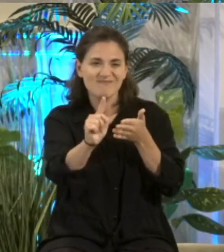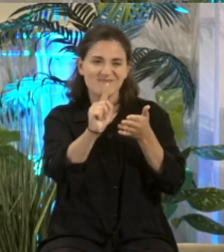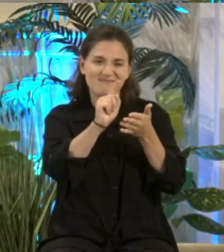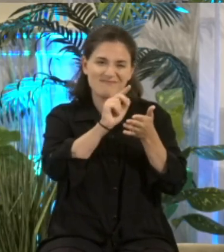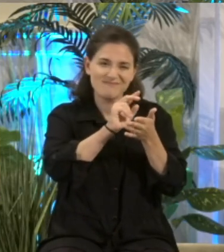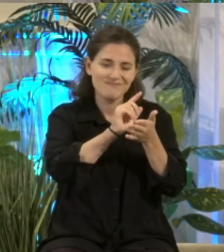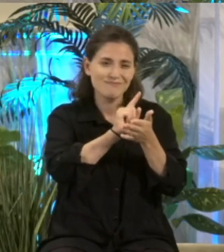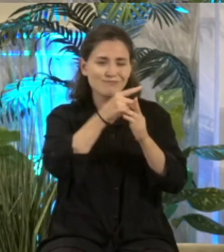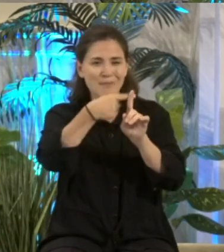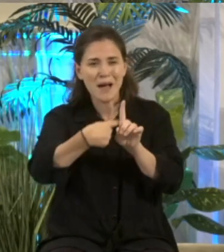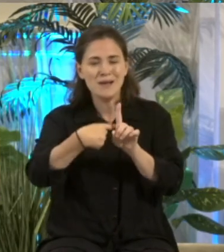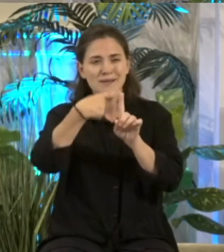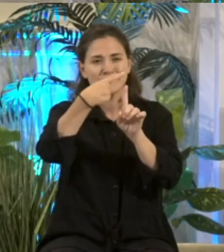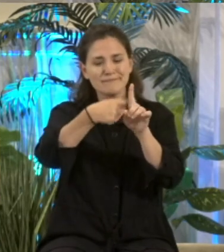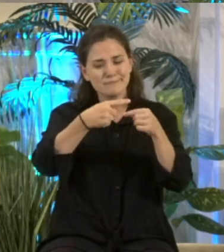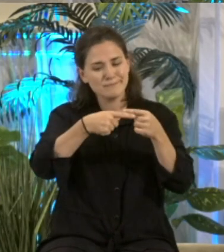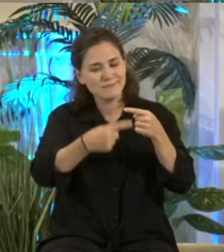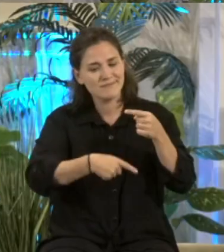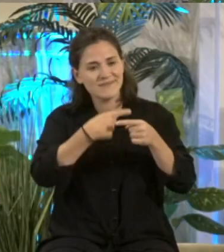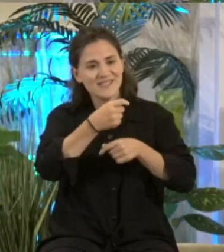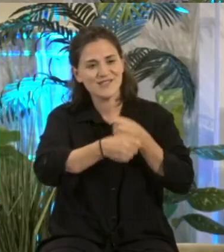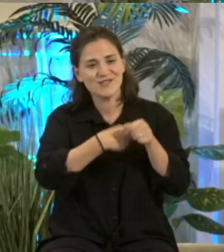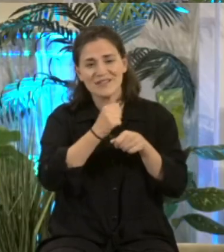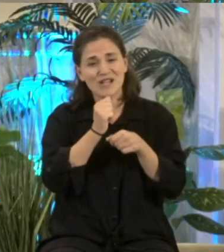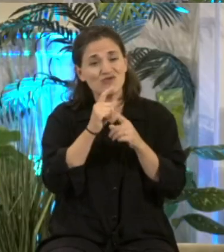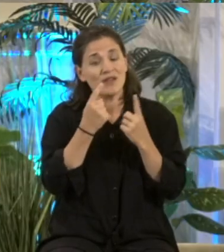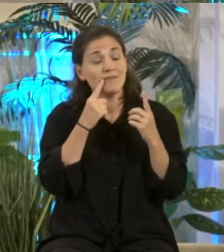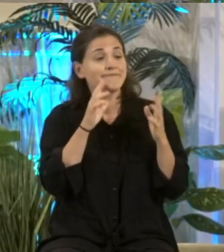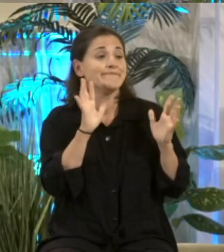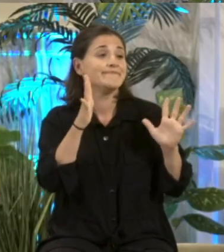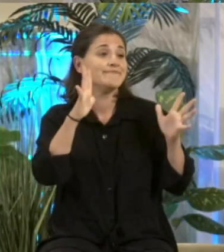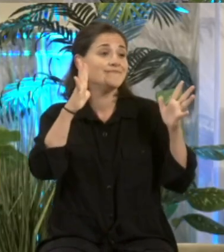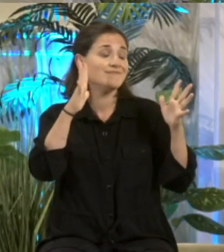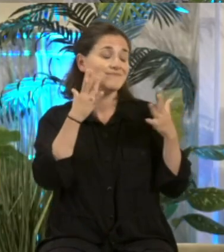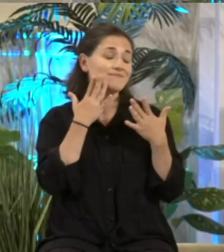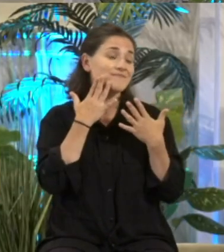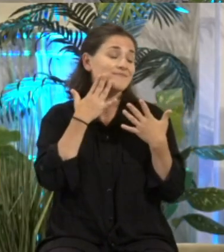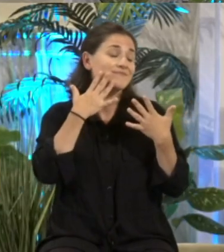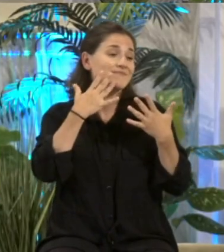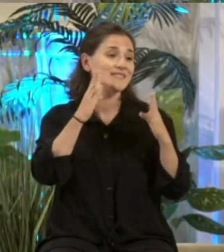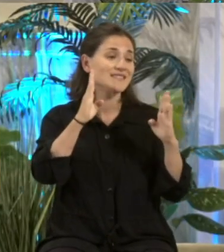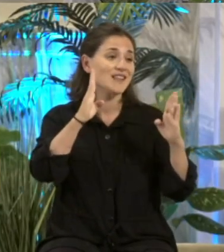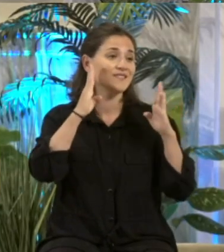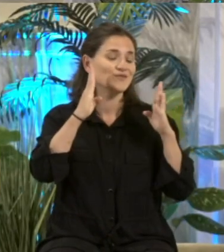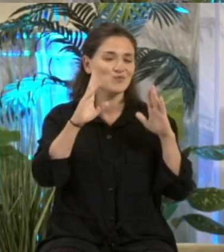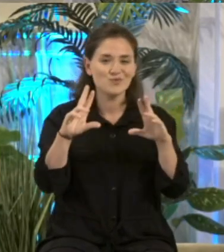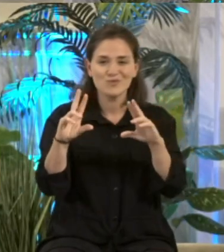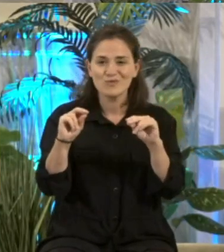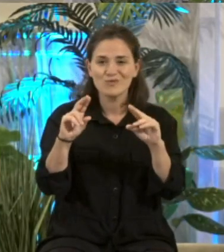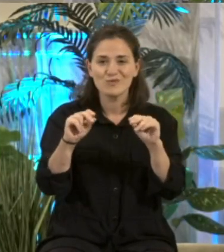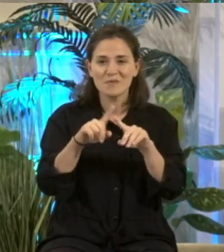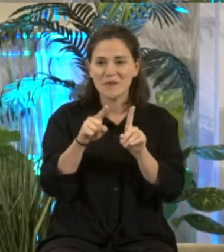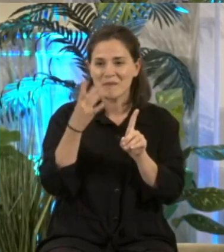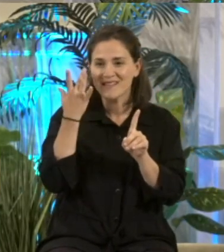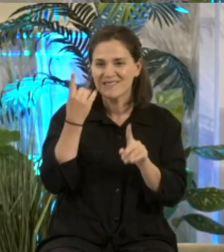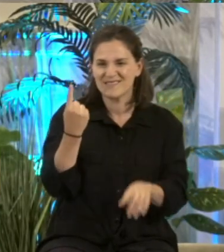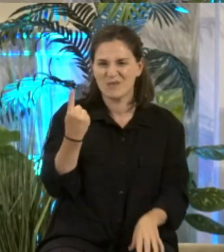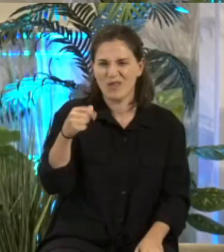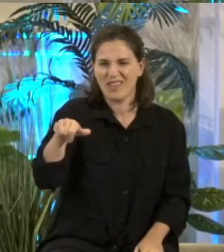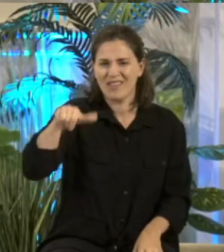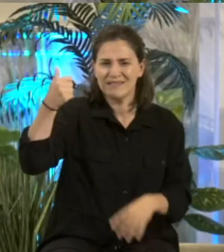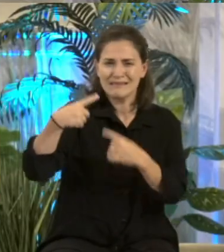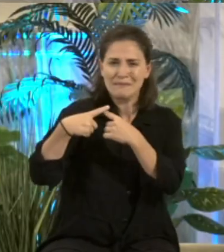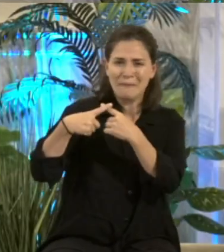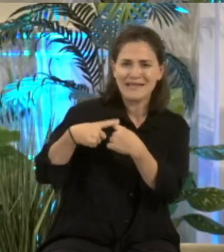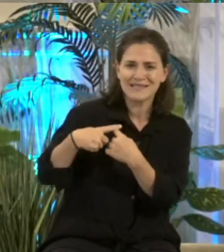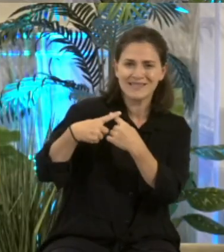year out. Not just for the applause or the attention, but because someone else needs you there, because